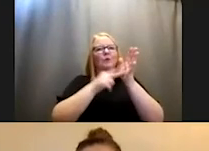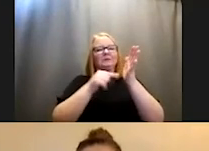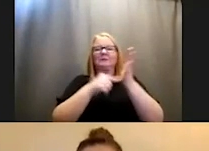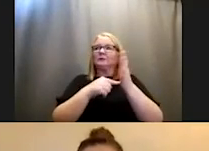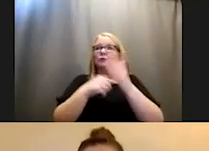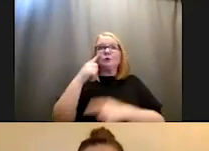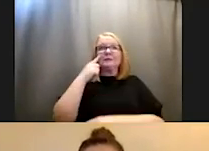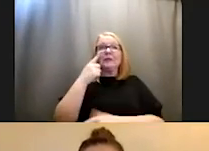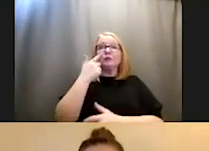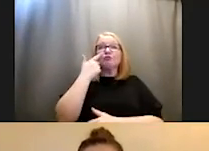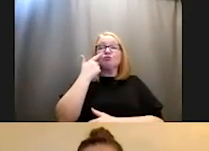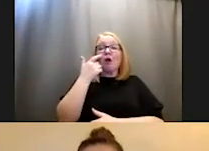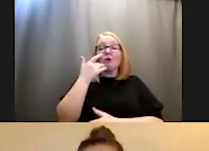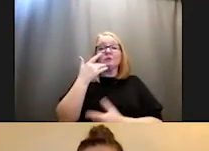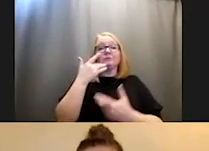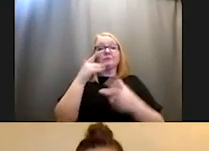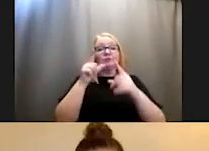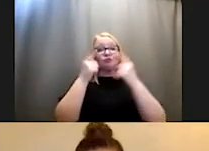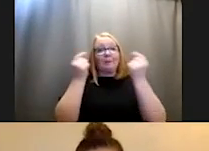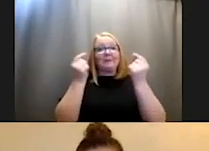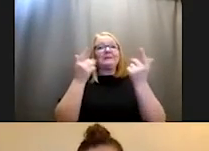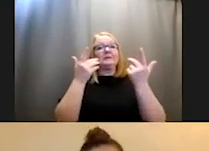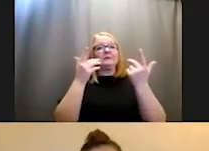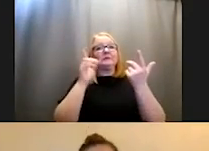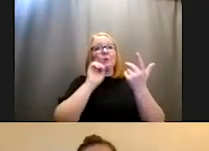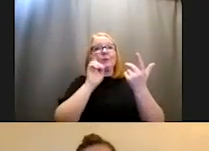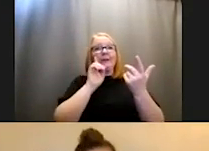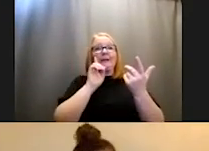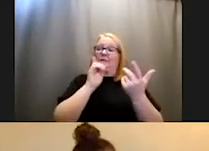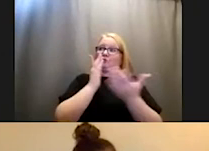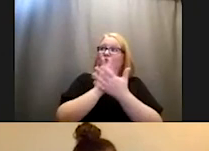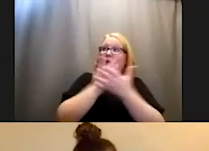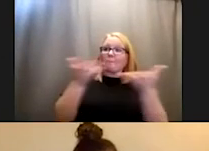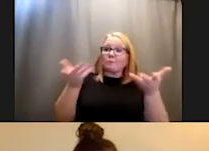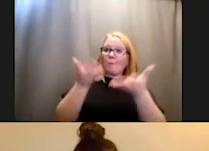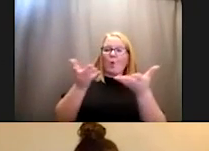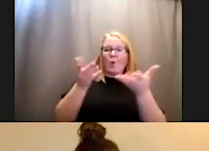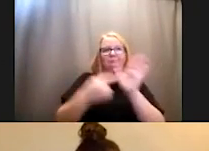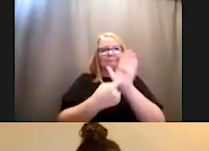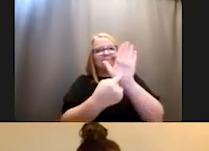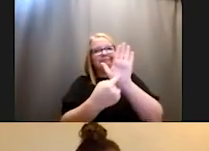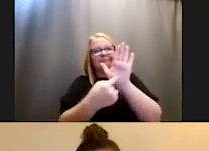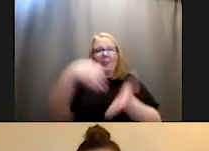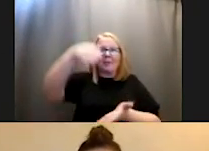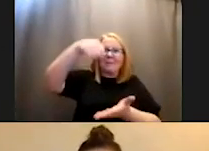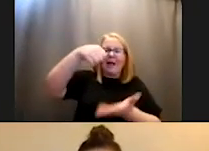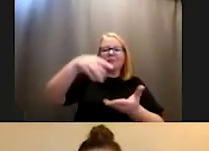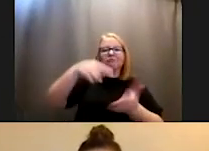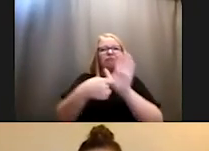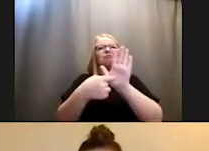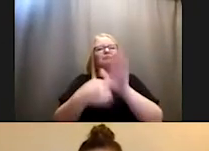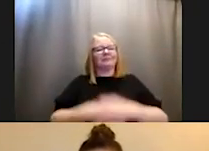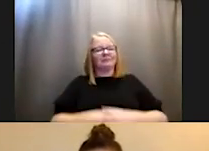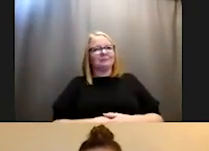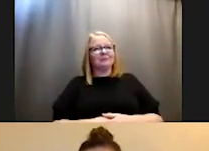young Japanese customers like this promoting the brand today. The thing I find interesting about it is